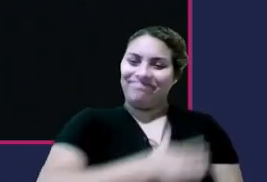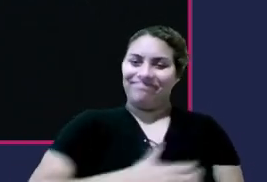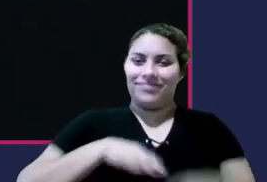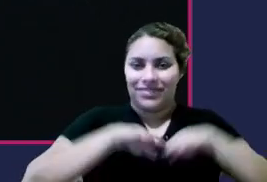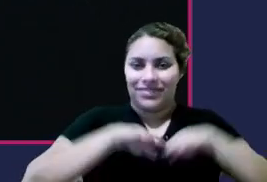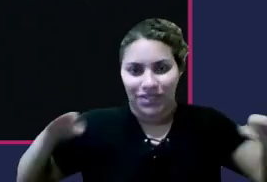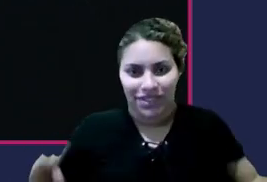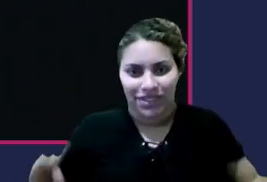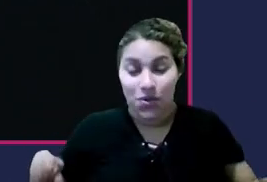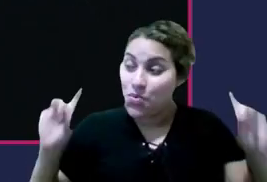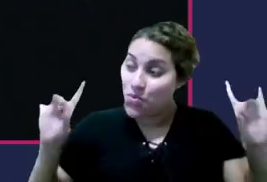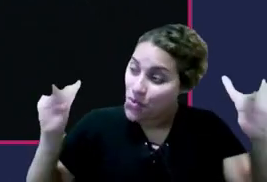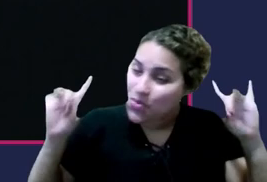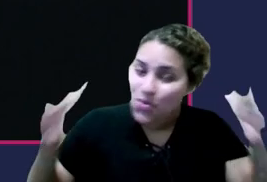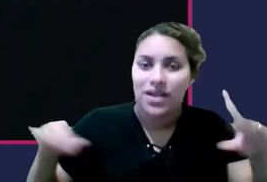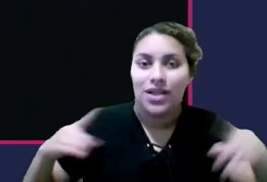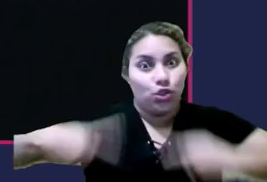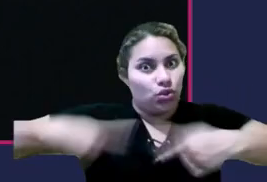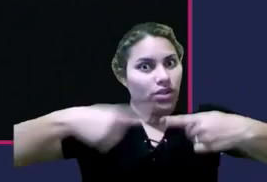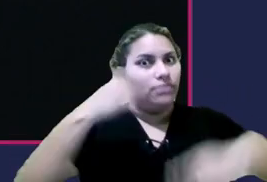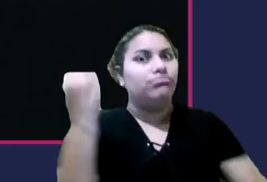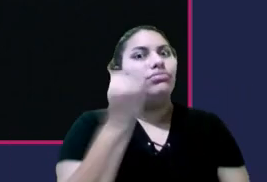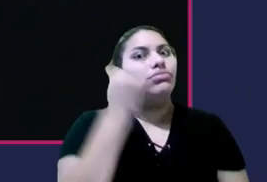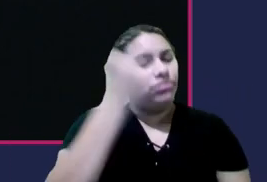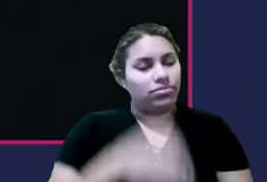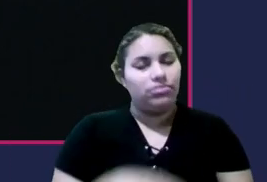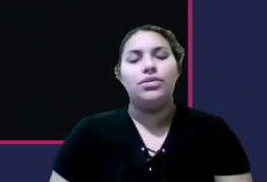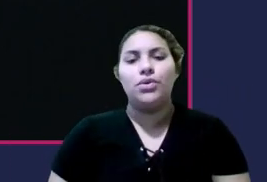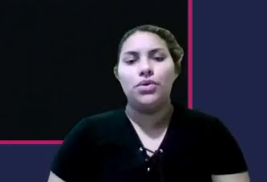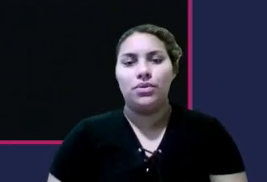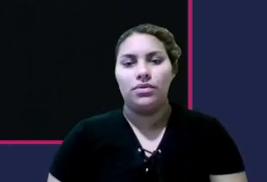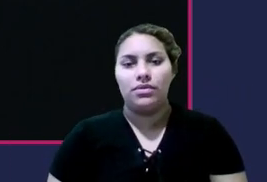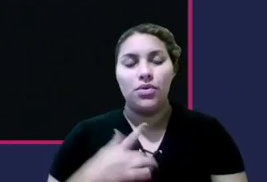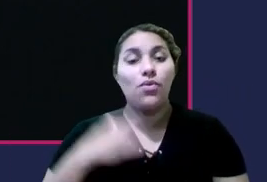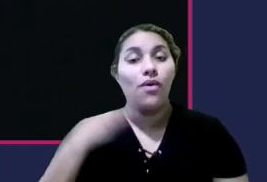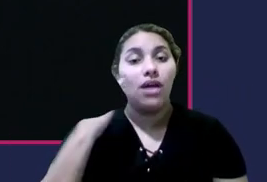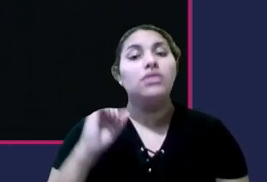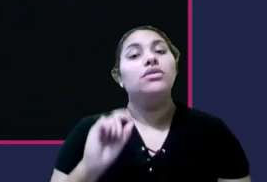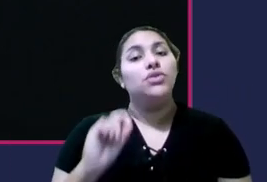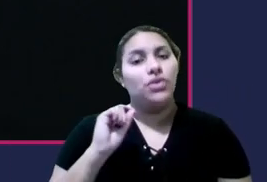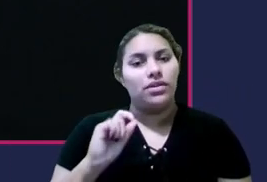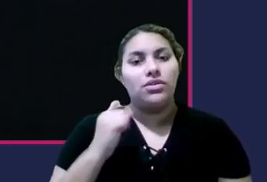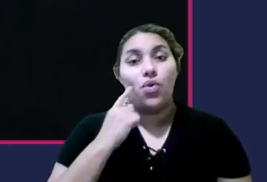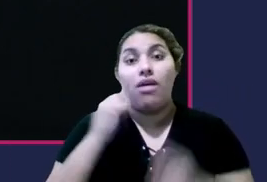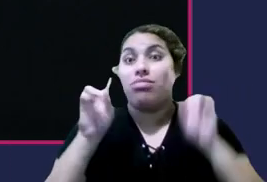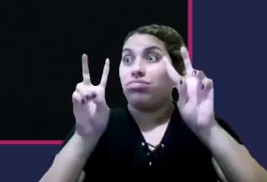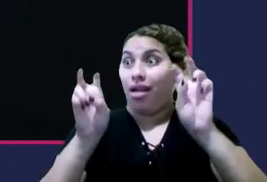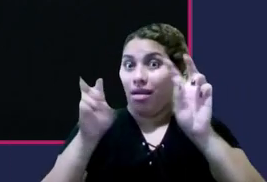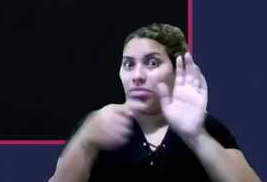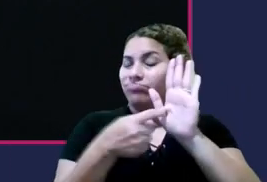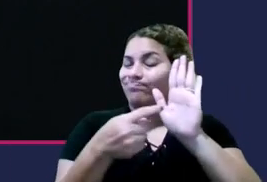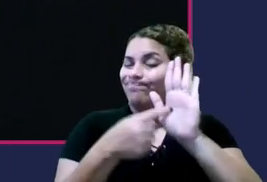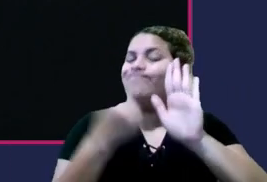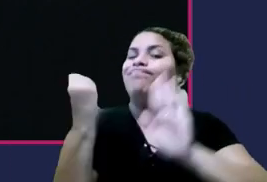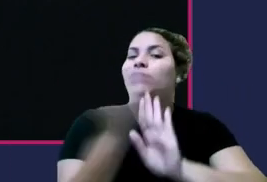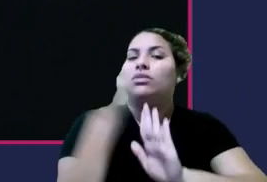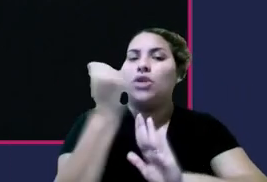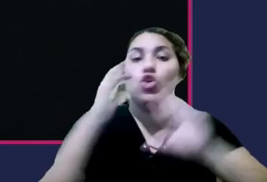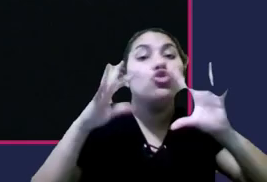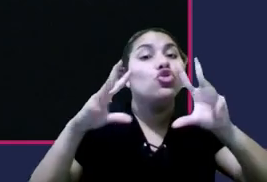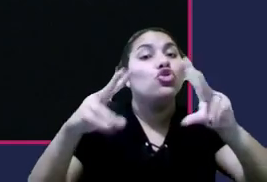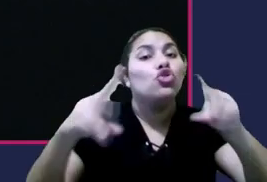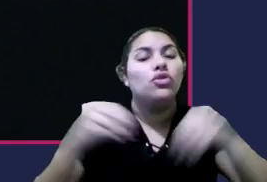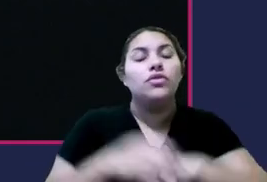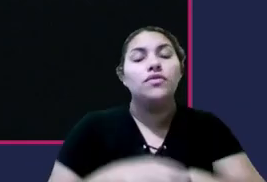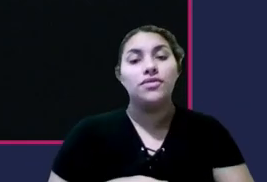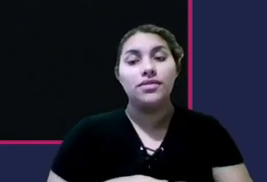pleasure to sit at this table. It's such a noble discussion. I think that it's